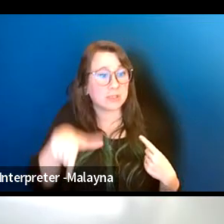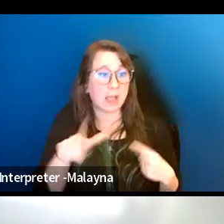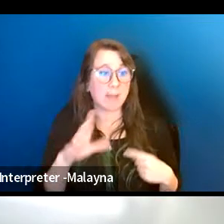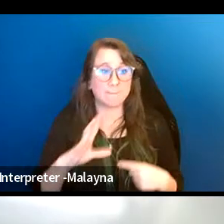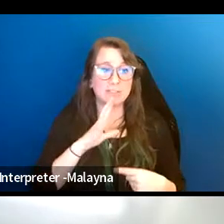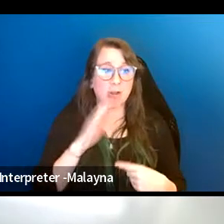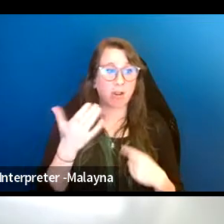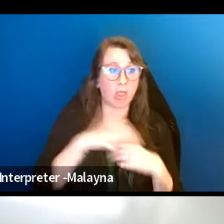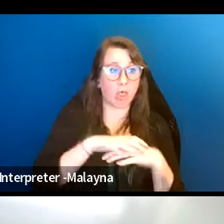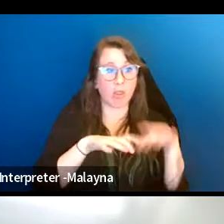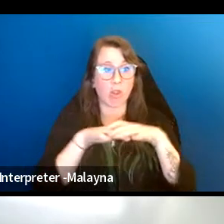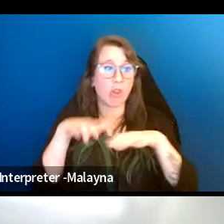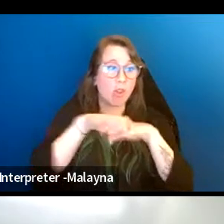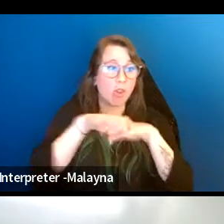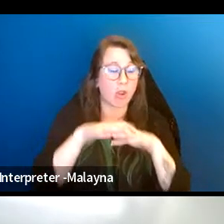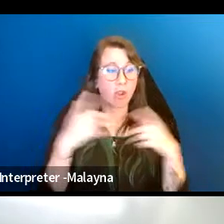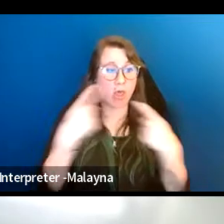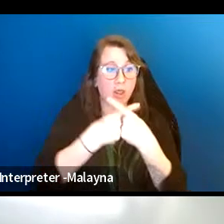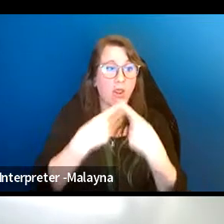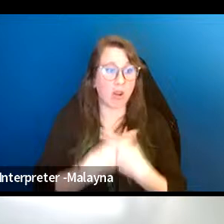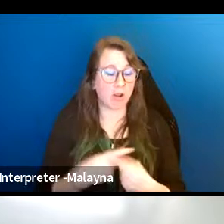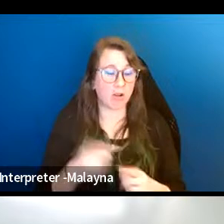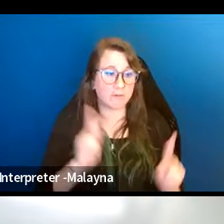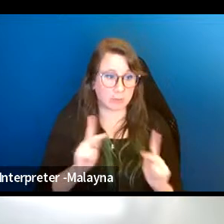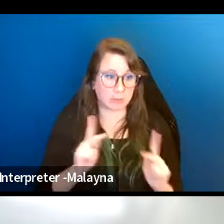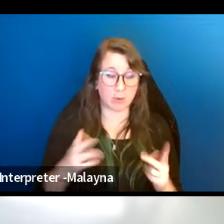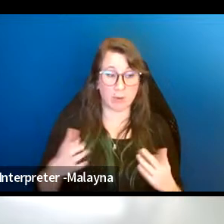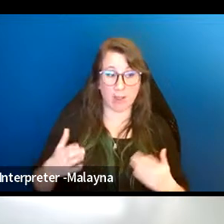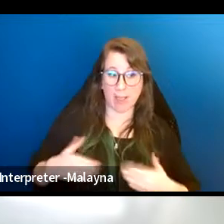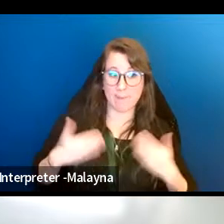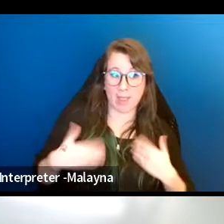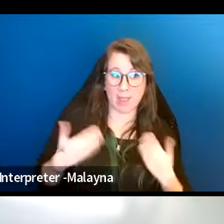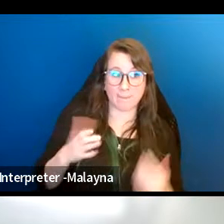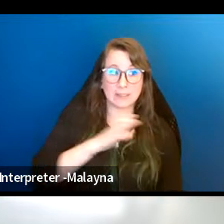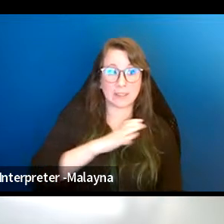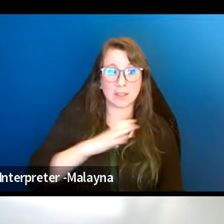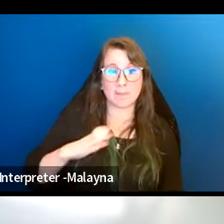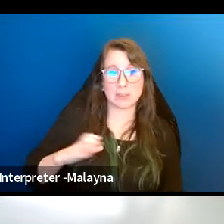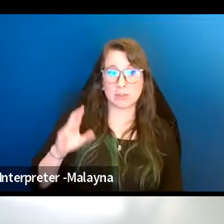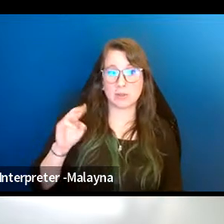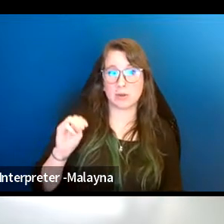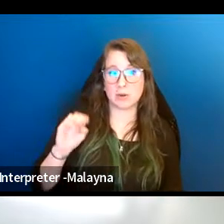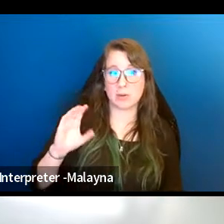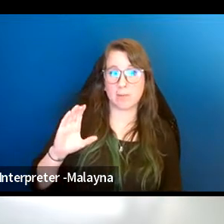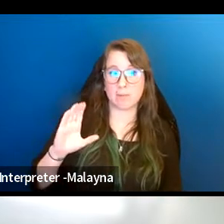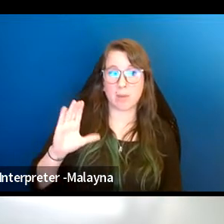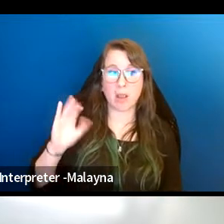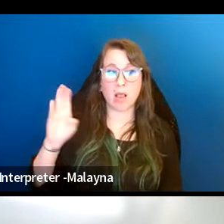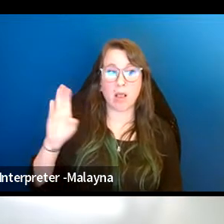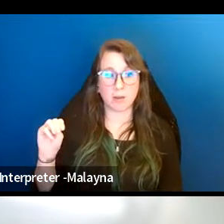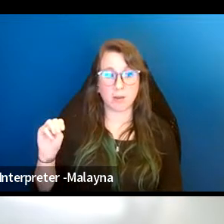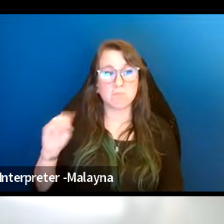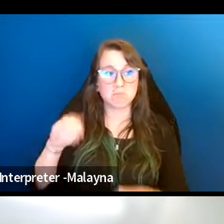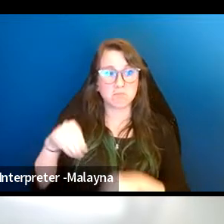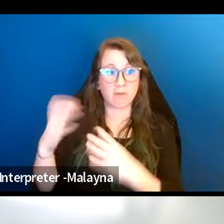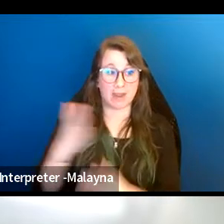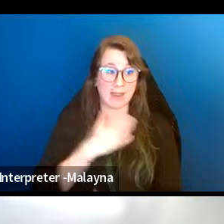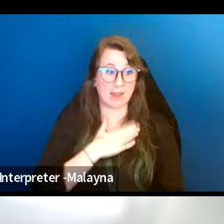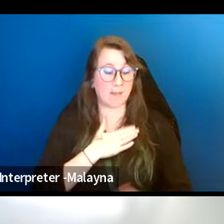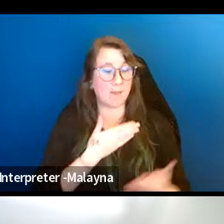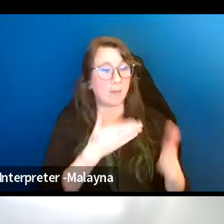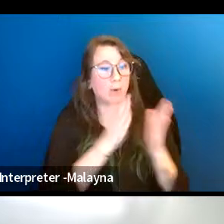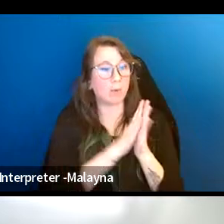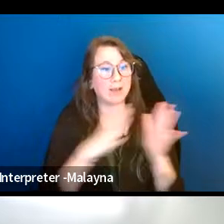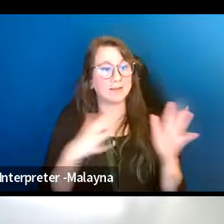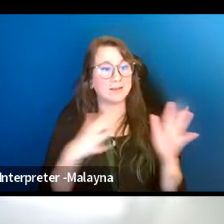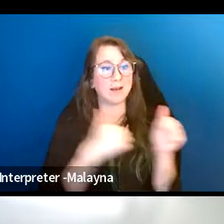over people. And I'm glad Mr. Commissioner McCollum, provided at my request an